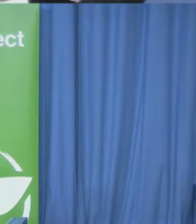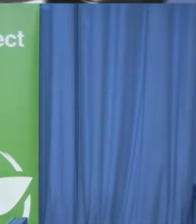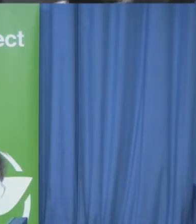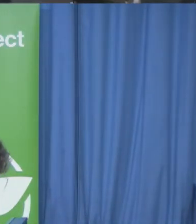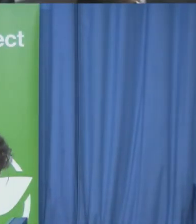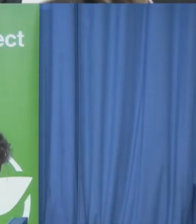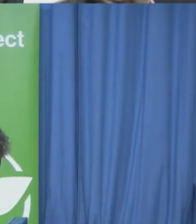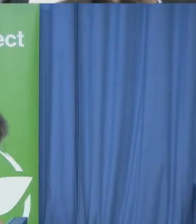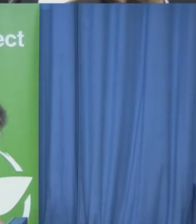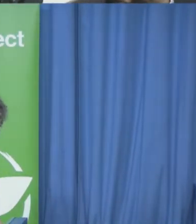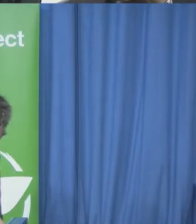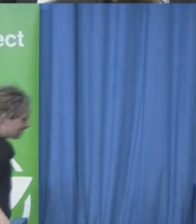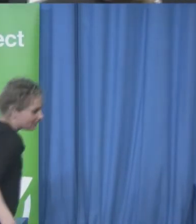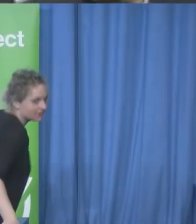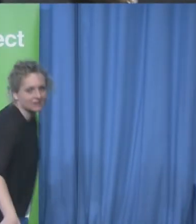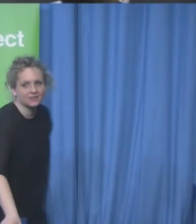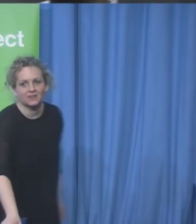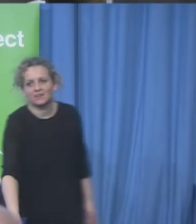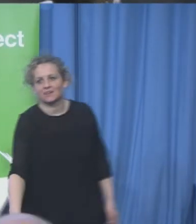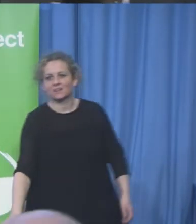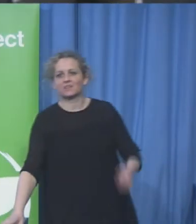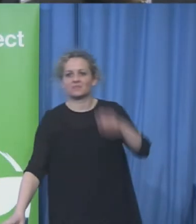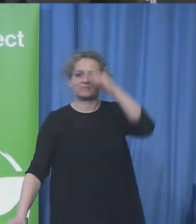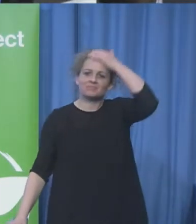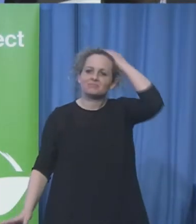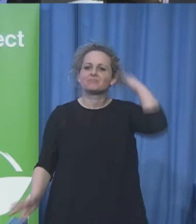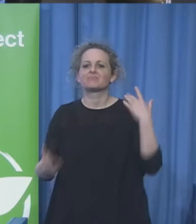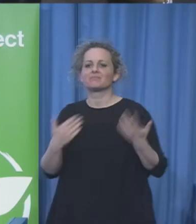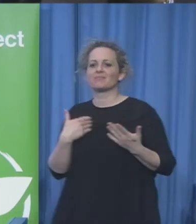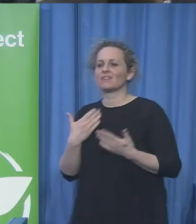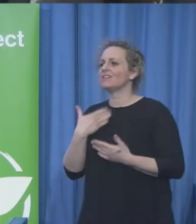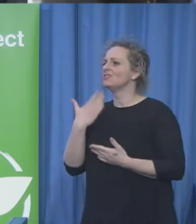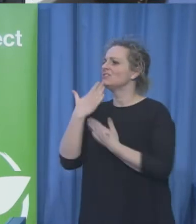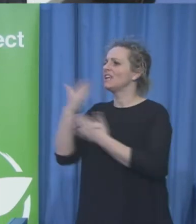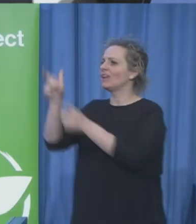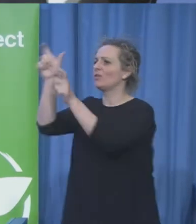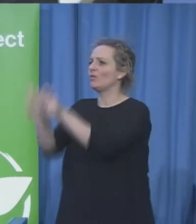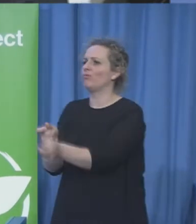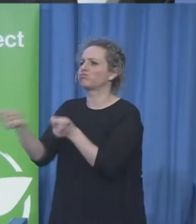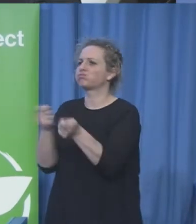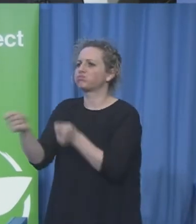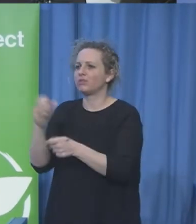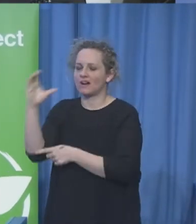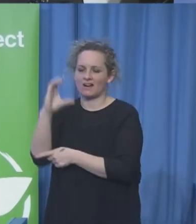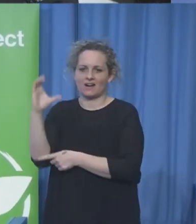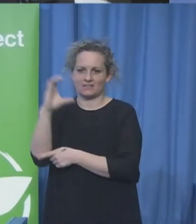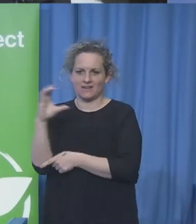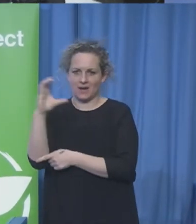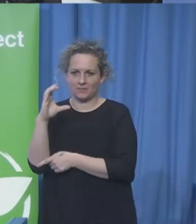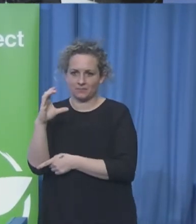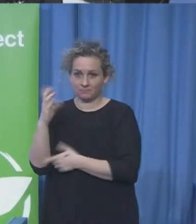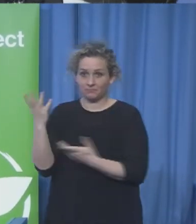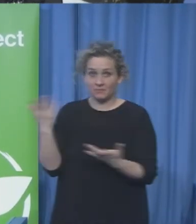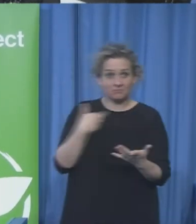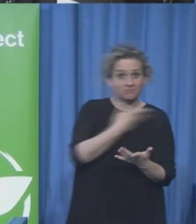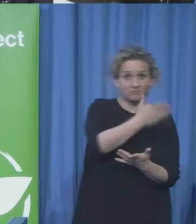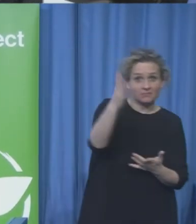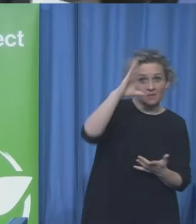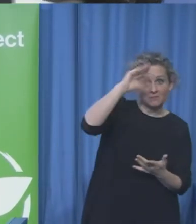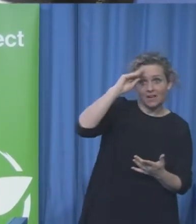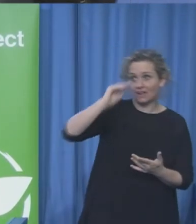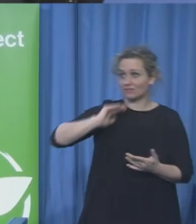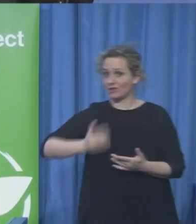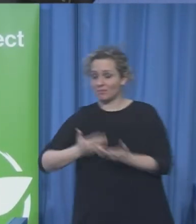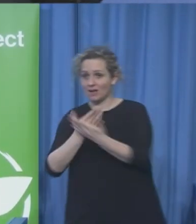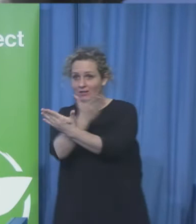Thank you, Caroline. Yes, ladies and gentlemen, now we come to the end of the Zero